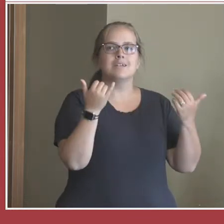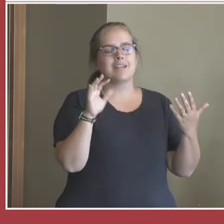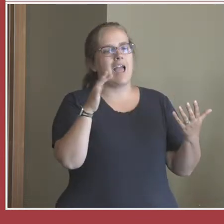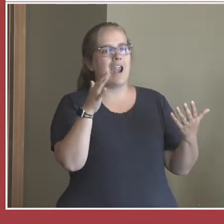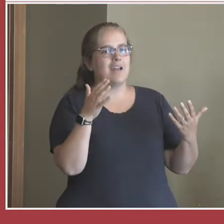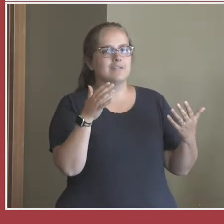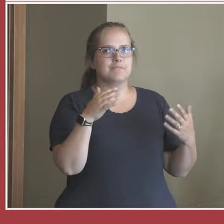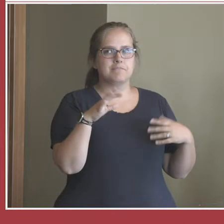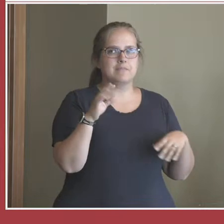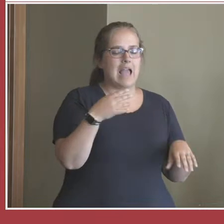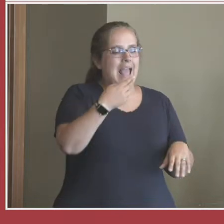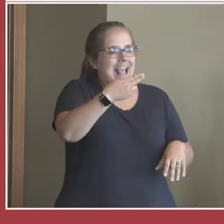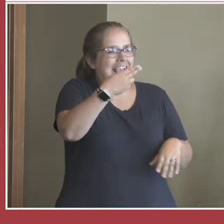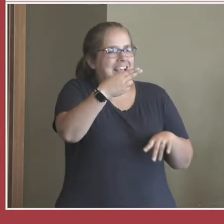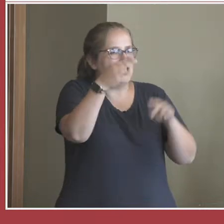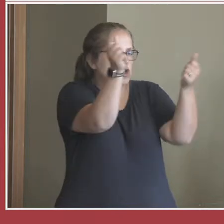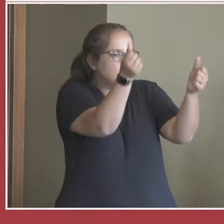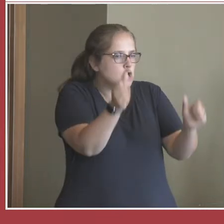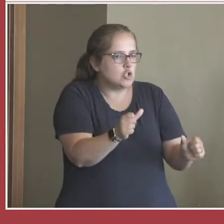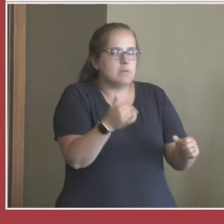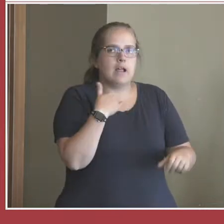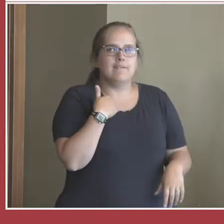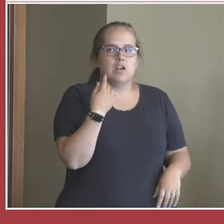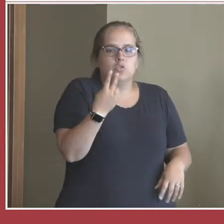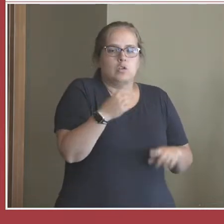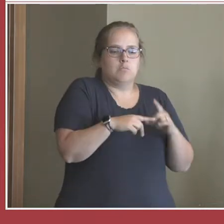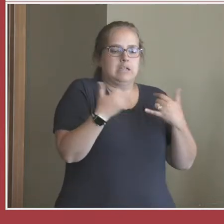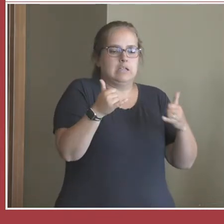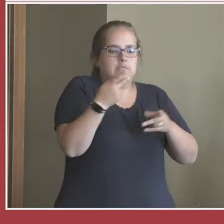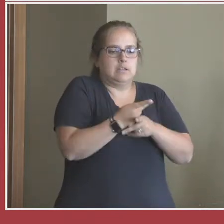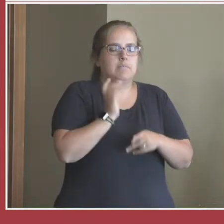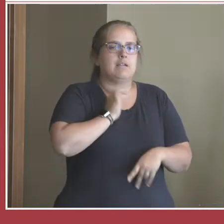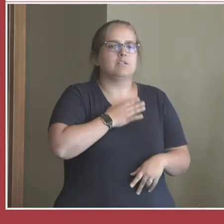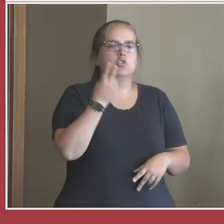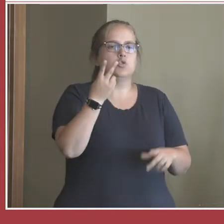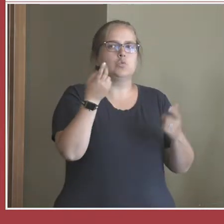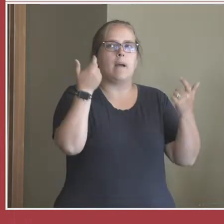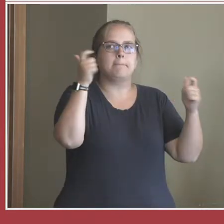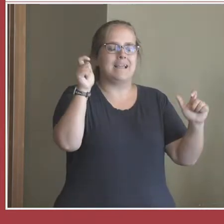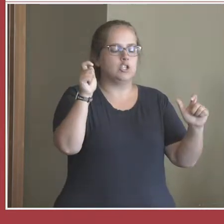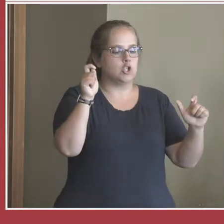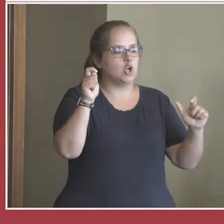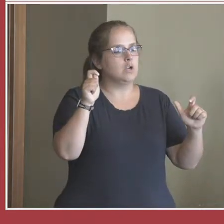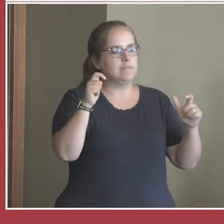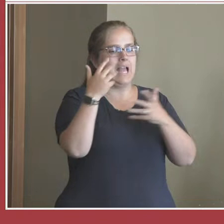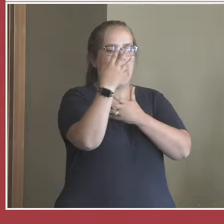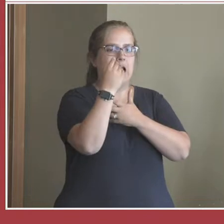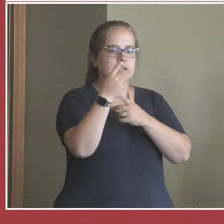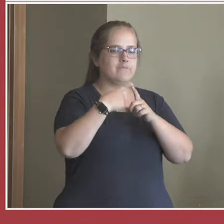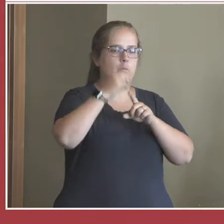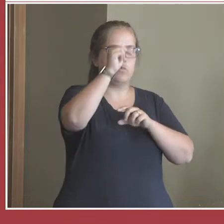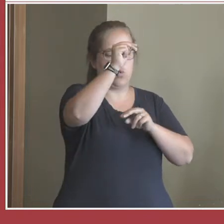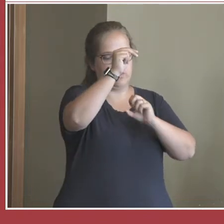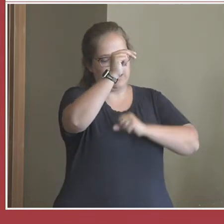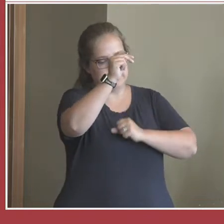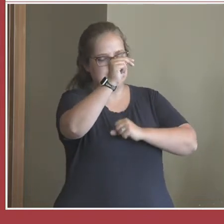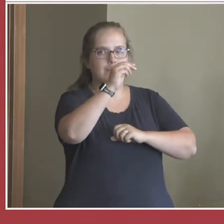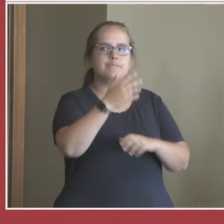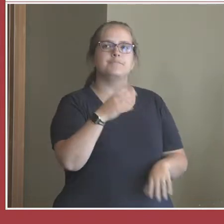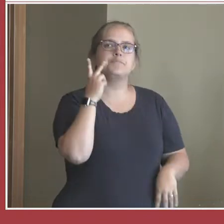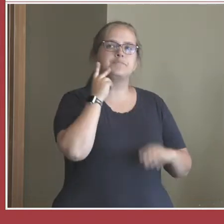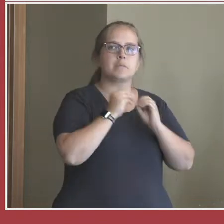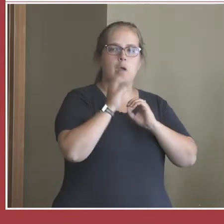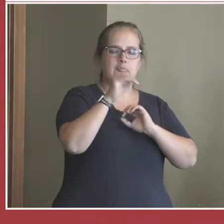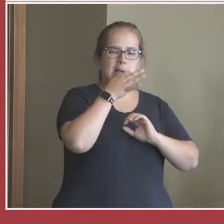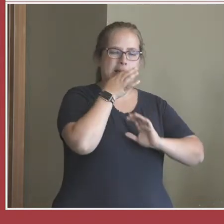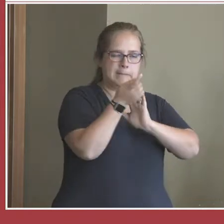kind of an H shape, and we have 2, but we still maintain our 2 major courtyards to the north and south. And we'll see more of that